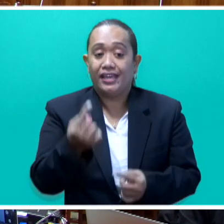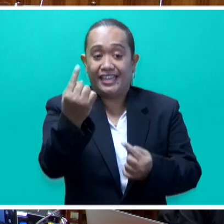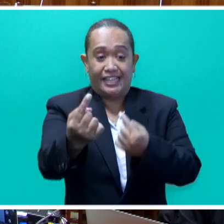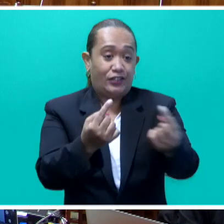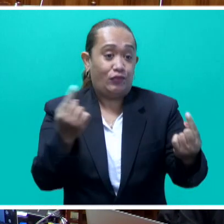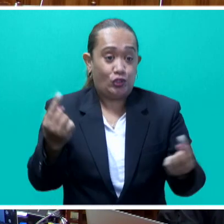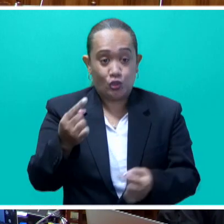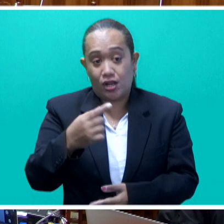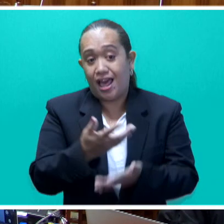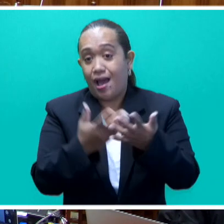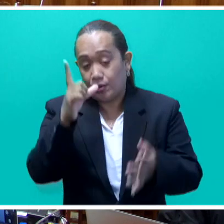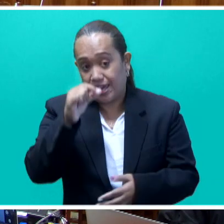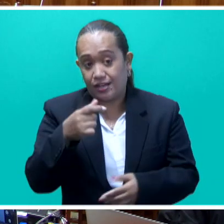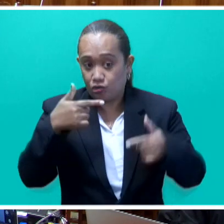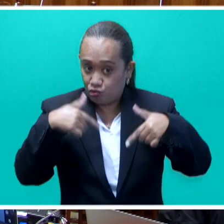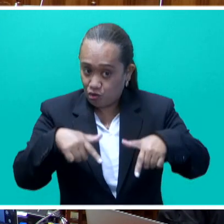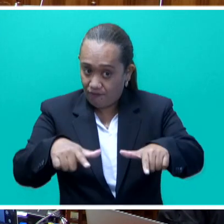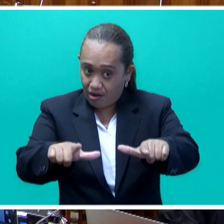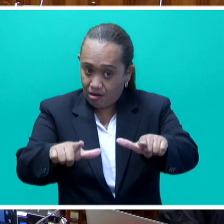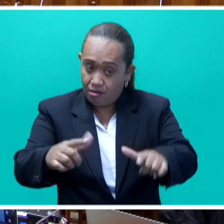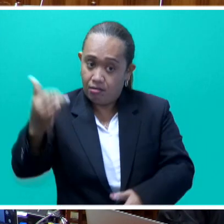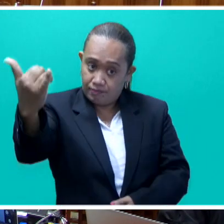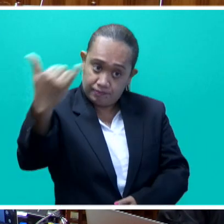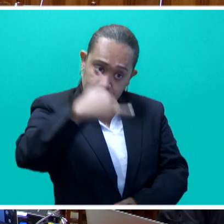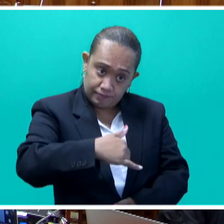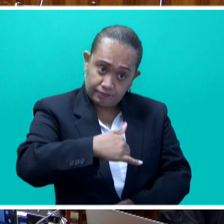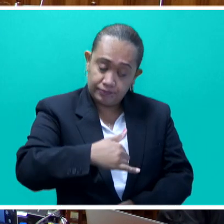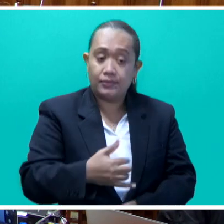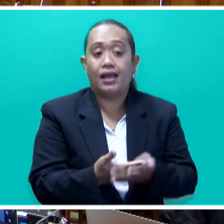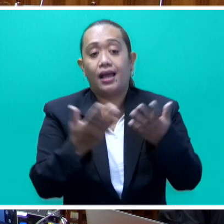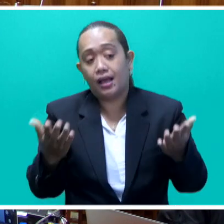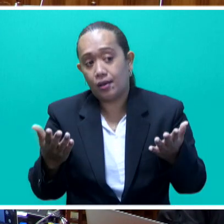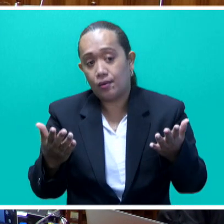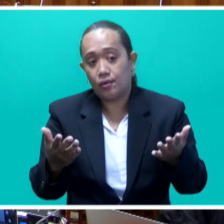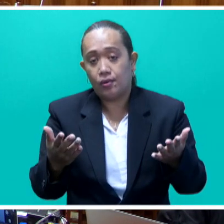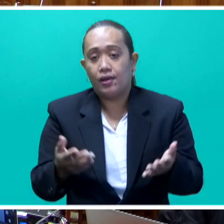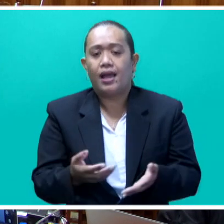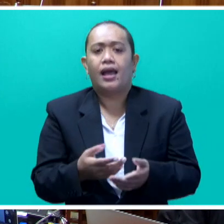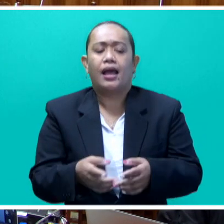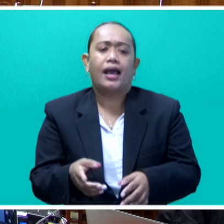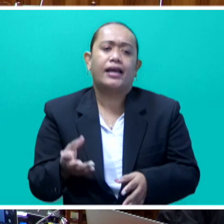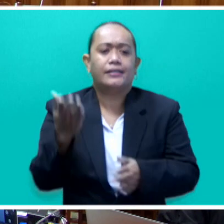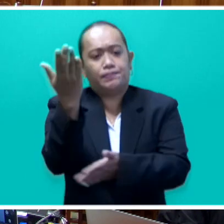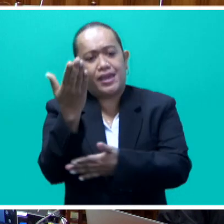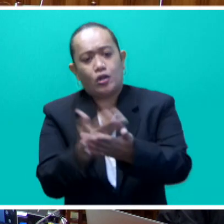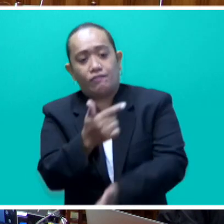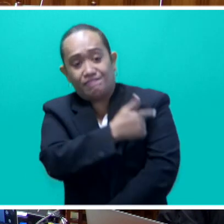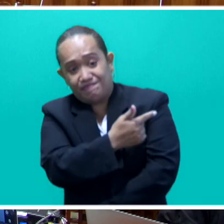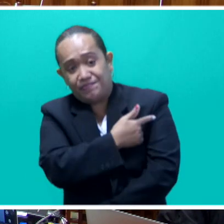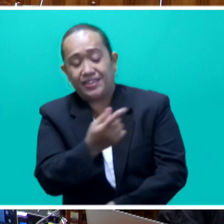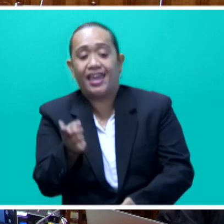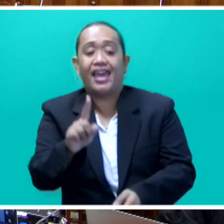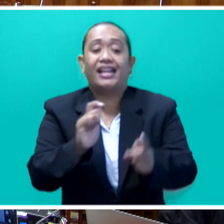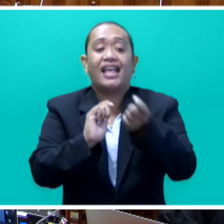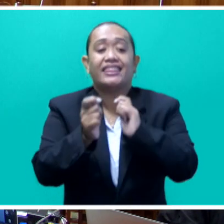to Fiji. National factors will largely focus on acceptable test positivity and vaccination rates, as well as